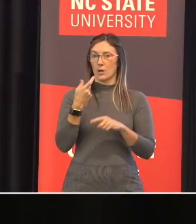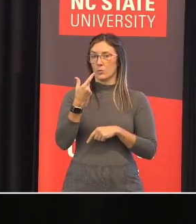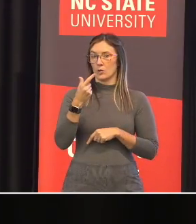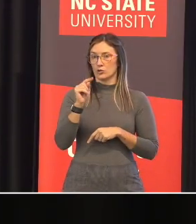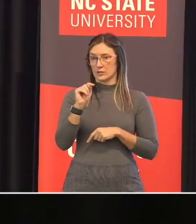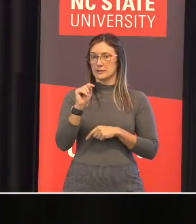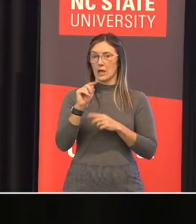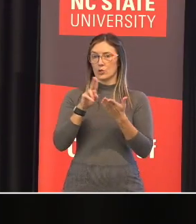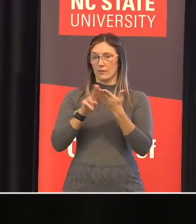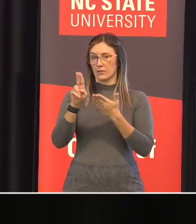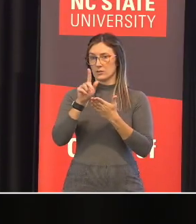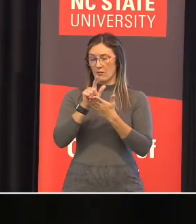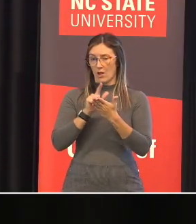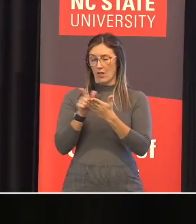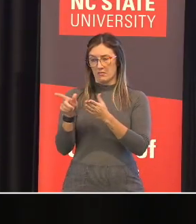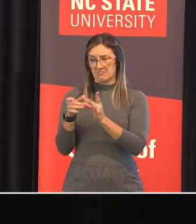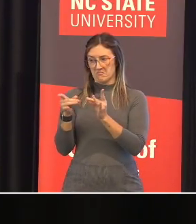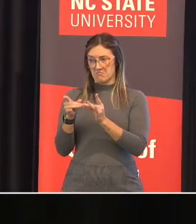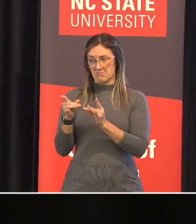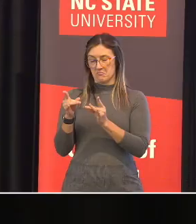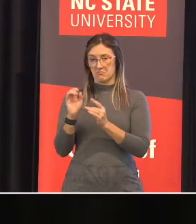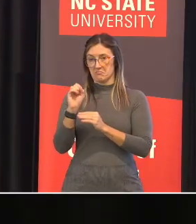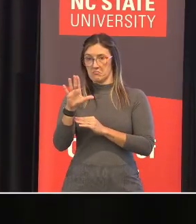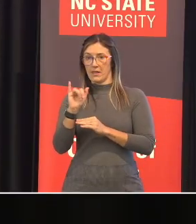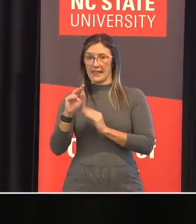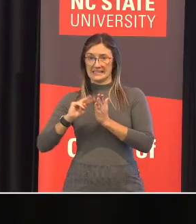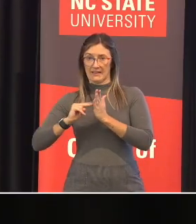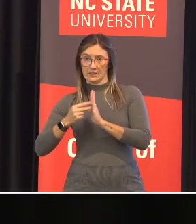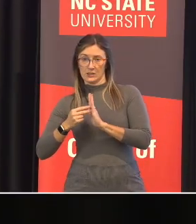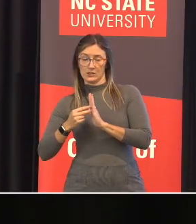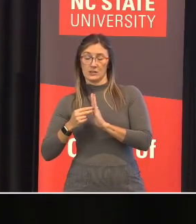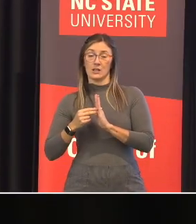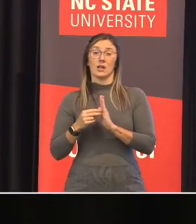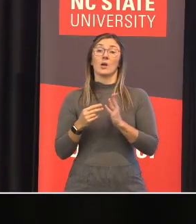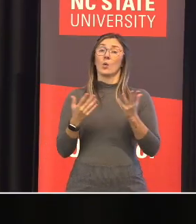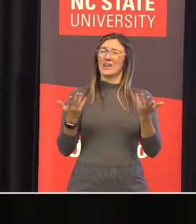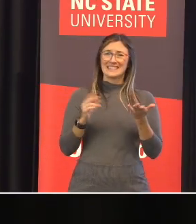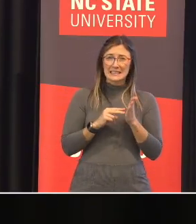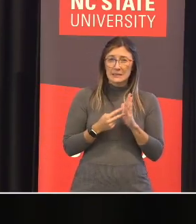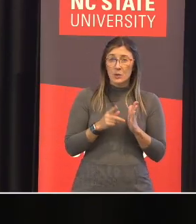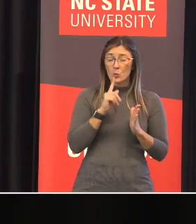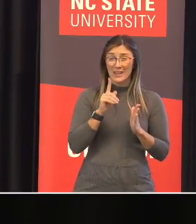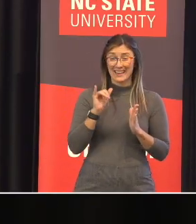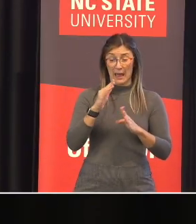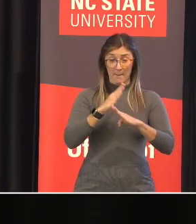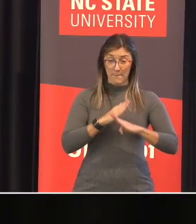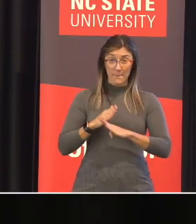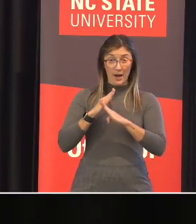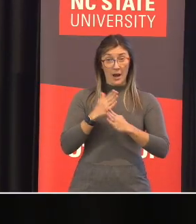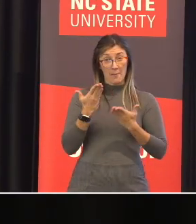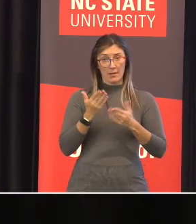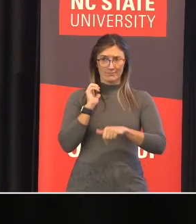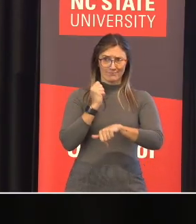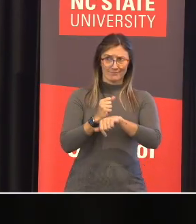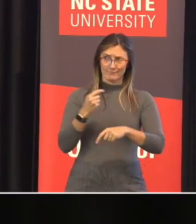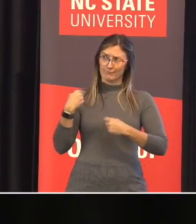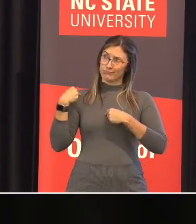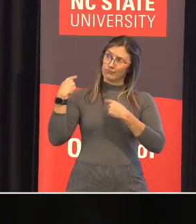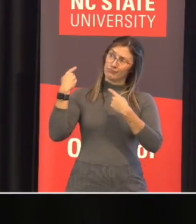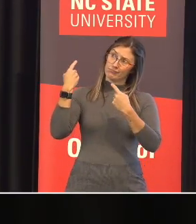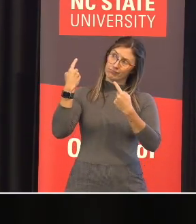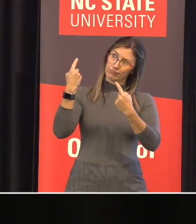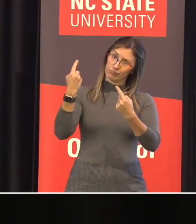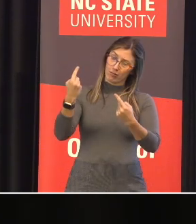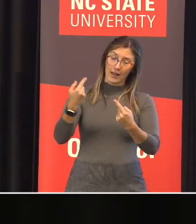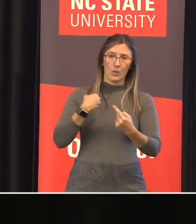about? We are removing a barrier that has likely been in place for decades that we simply